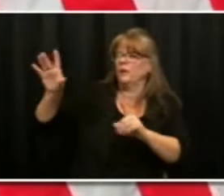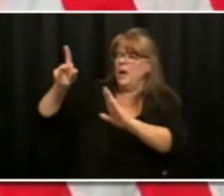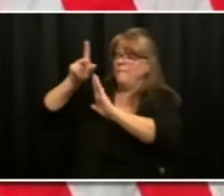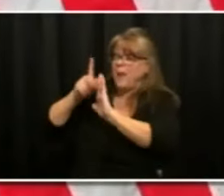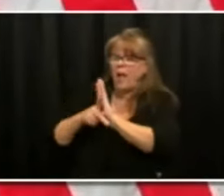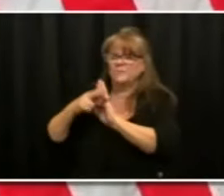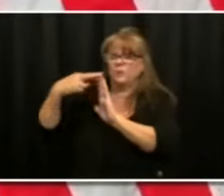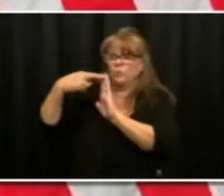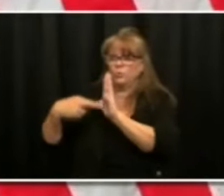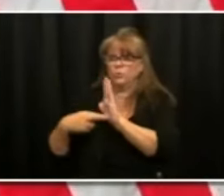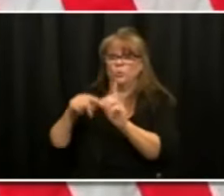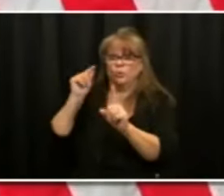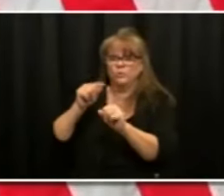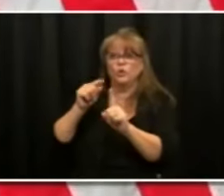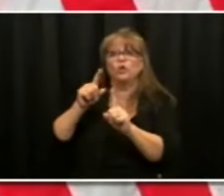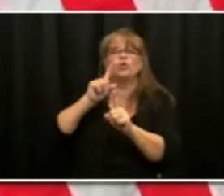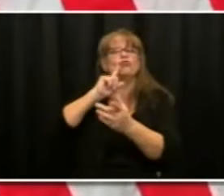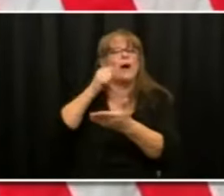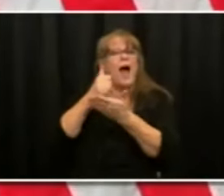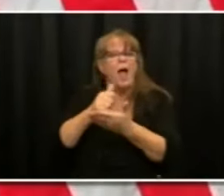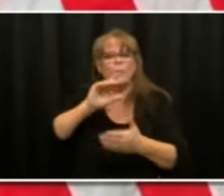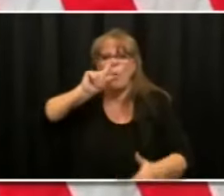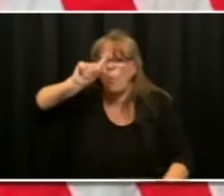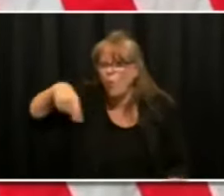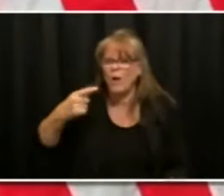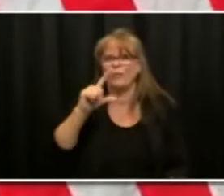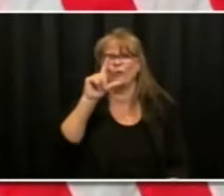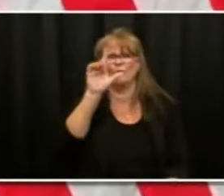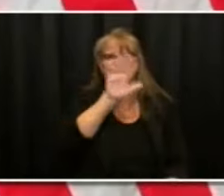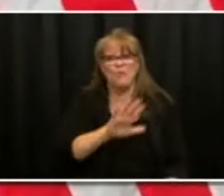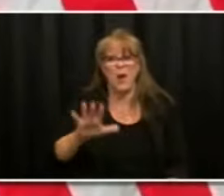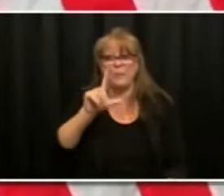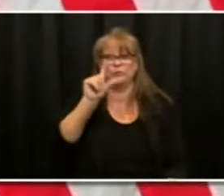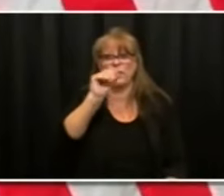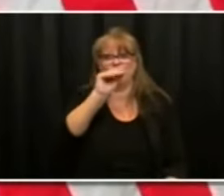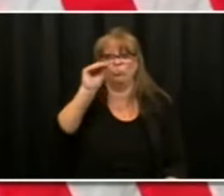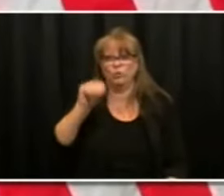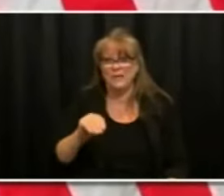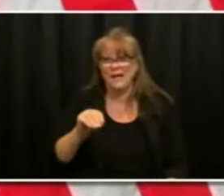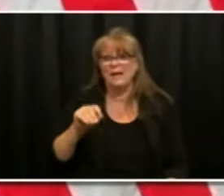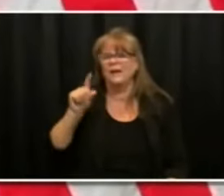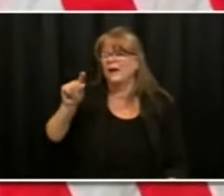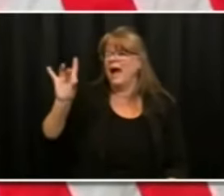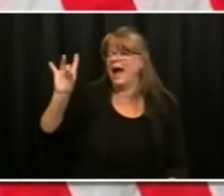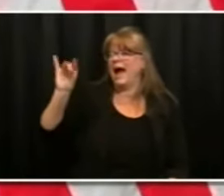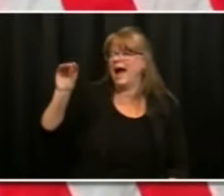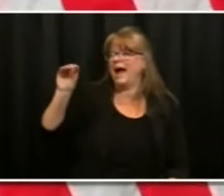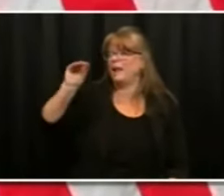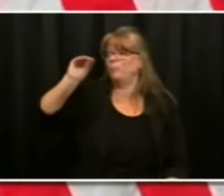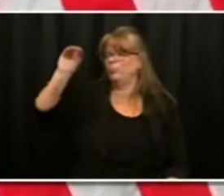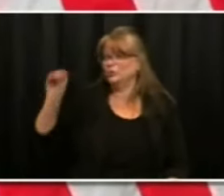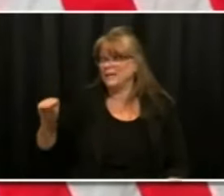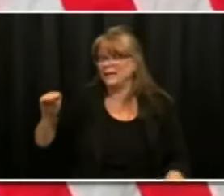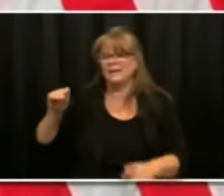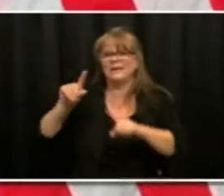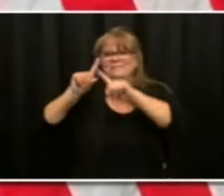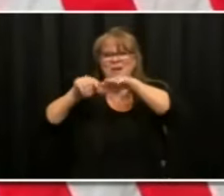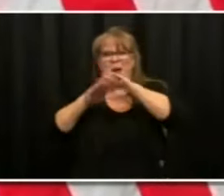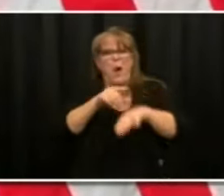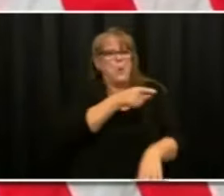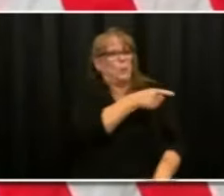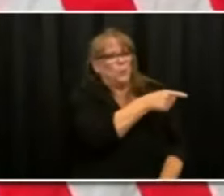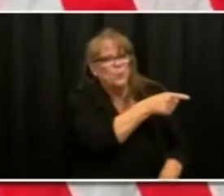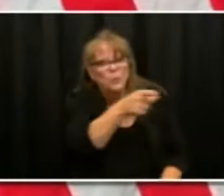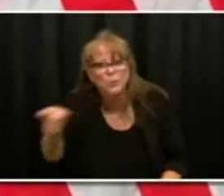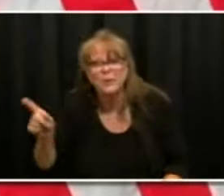80% is people's endurance, caution, compliance, following science-based guidelines